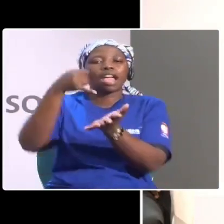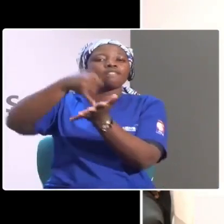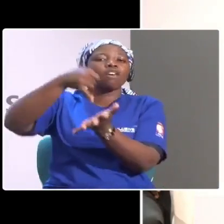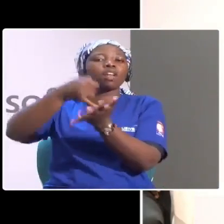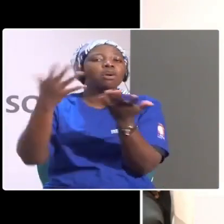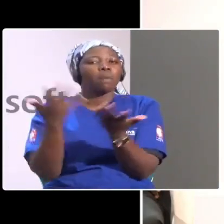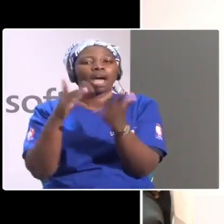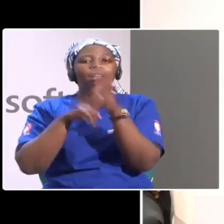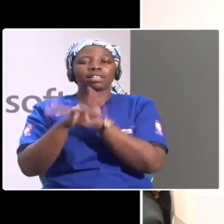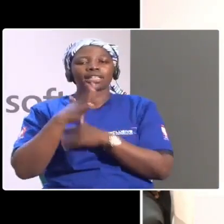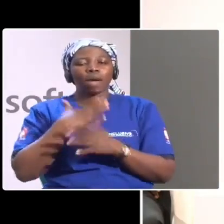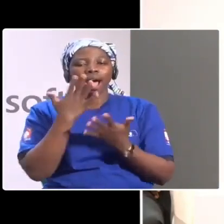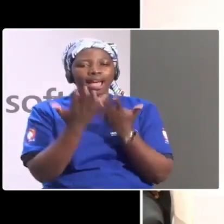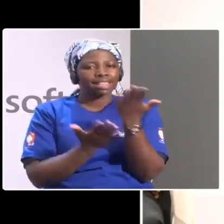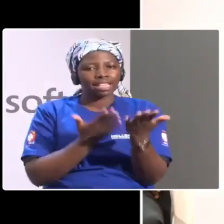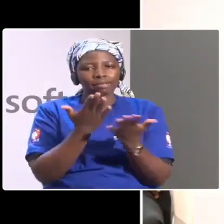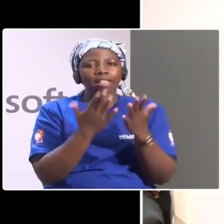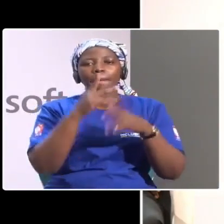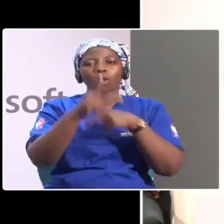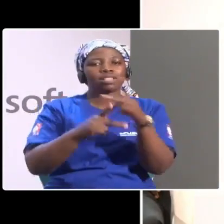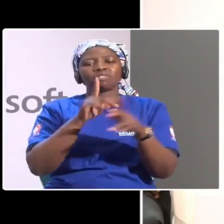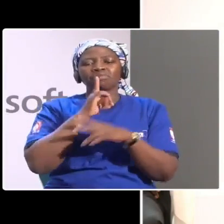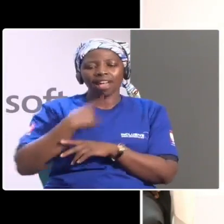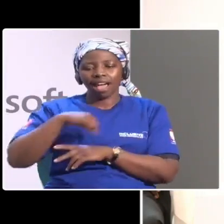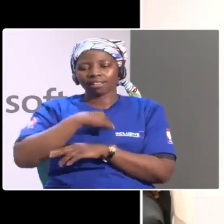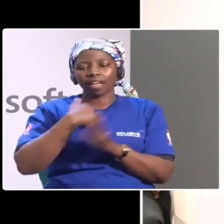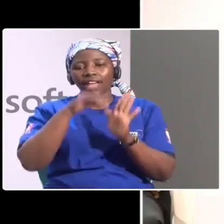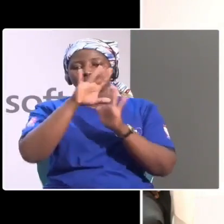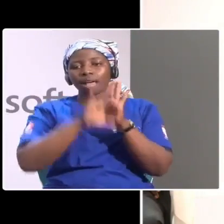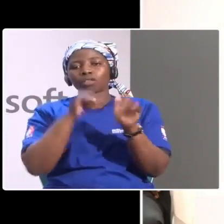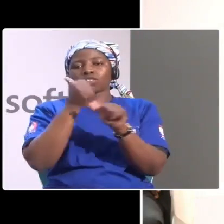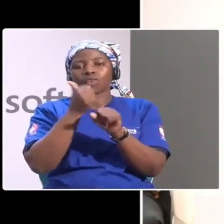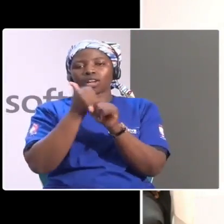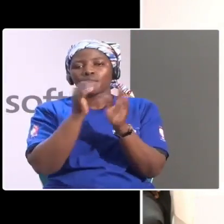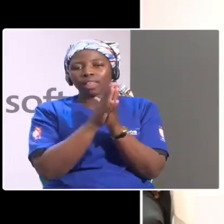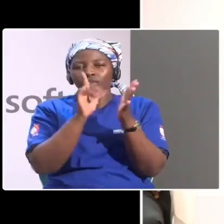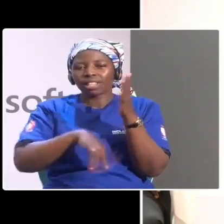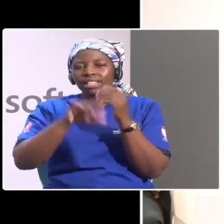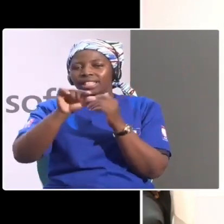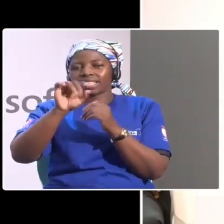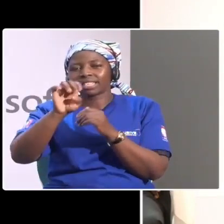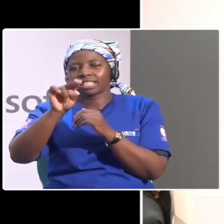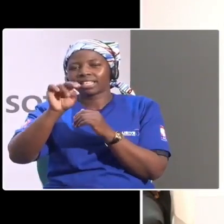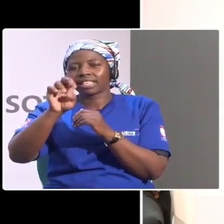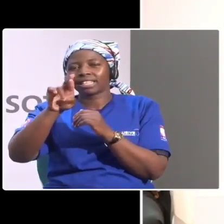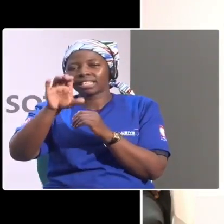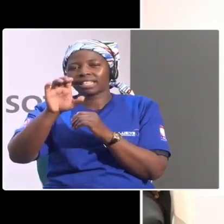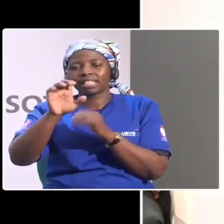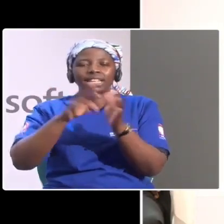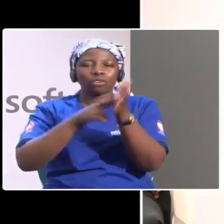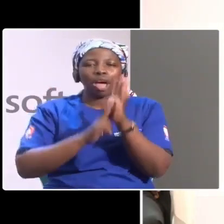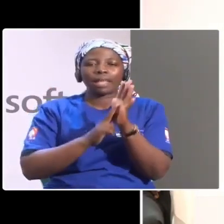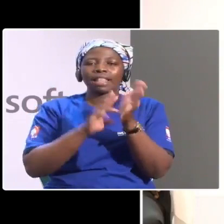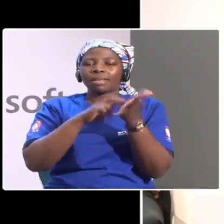our assessment processes. So we have a chapter that deals with generic requirements. This means the manufacturer must make the